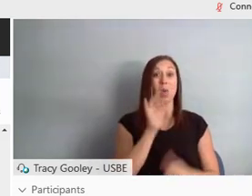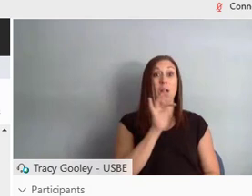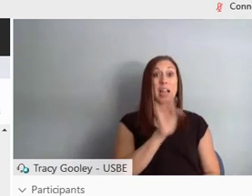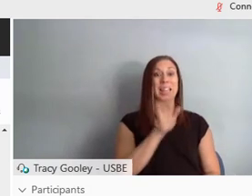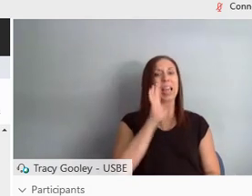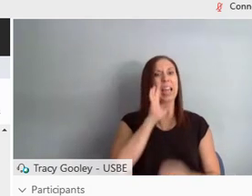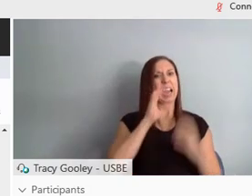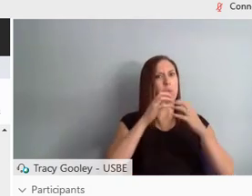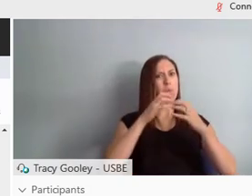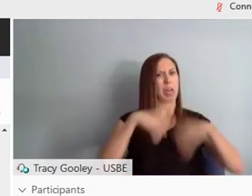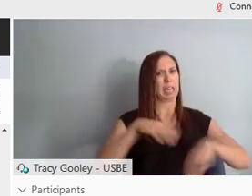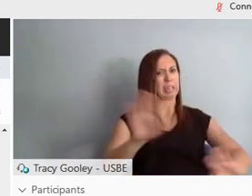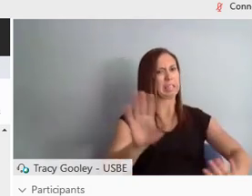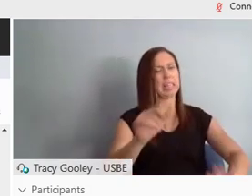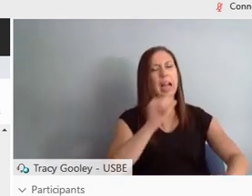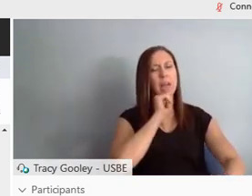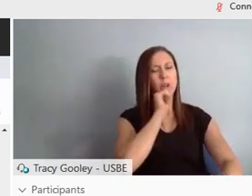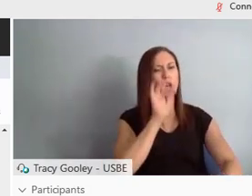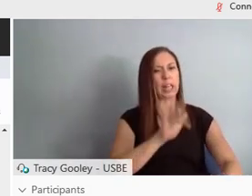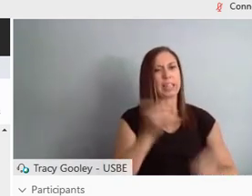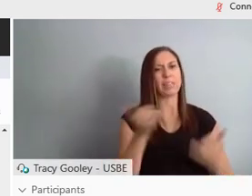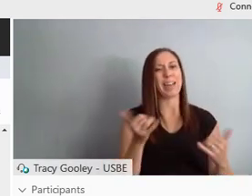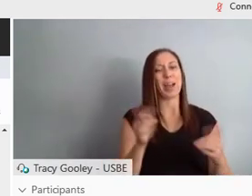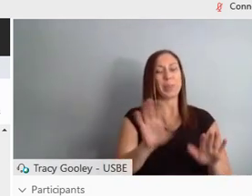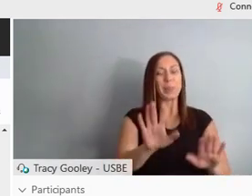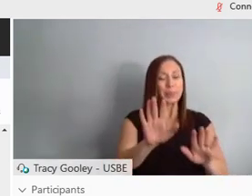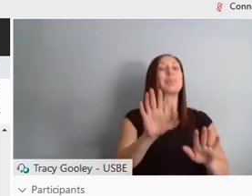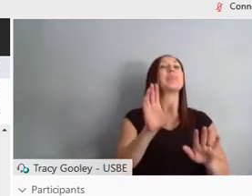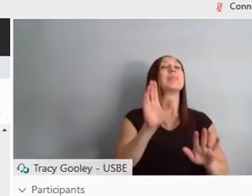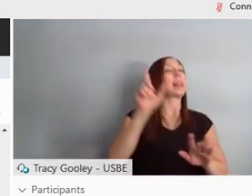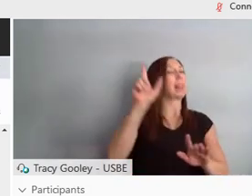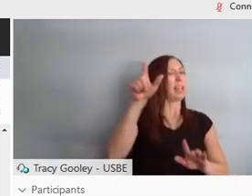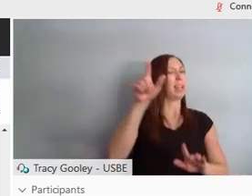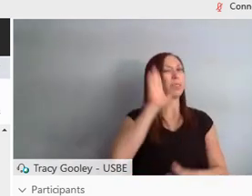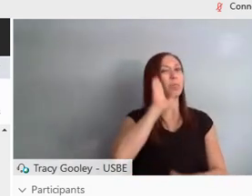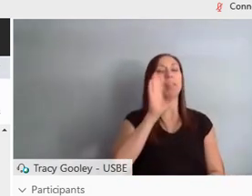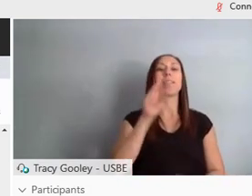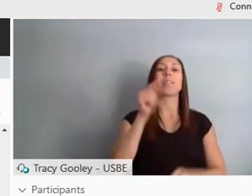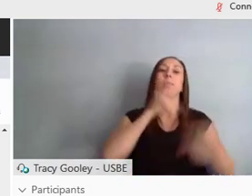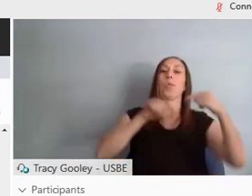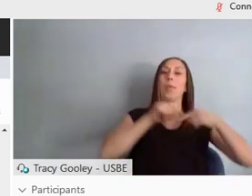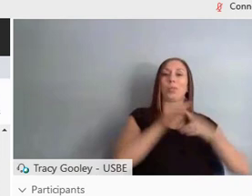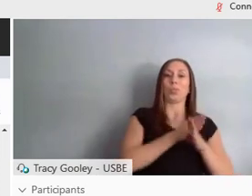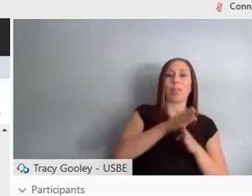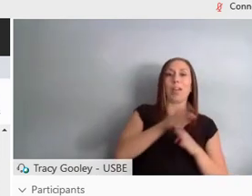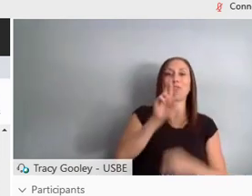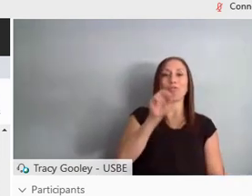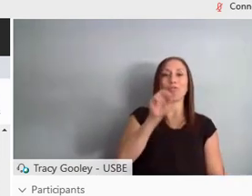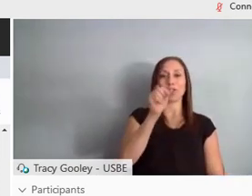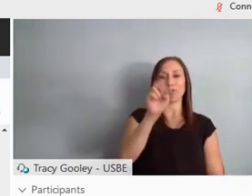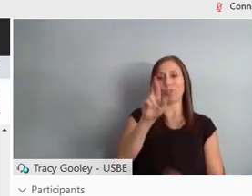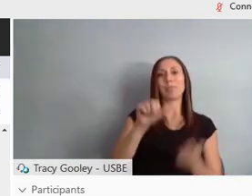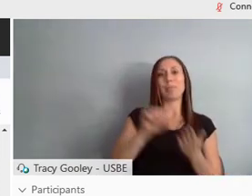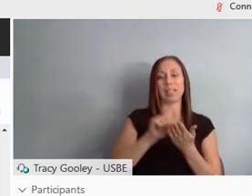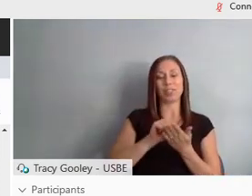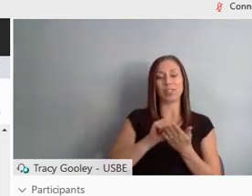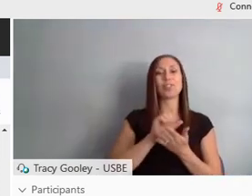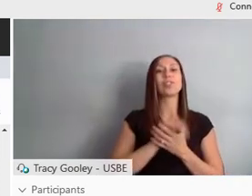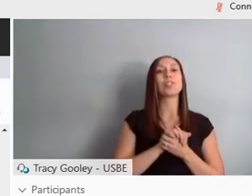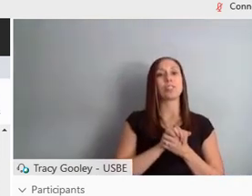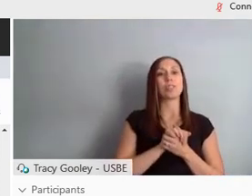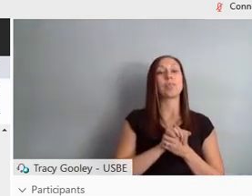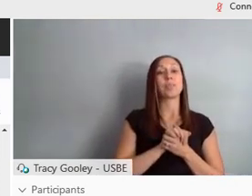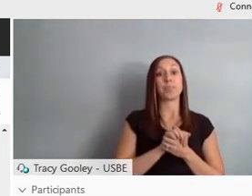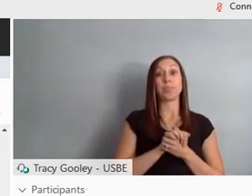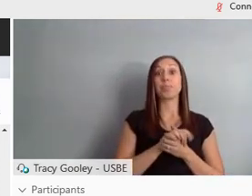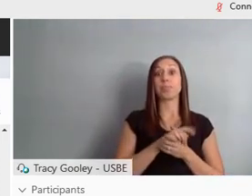button and I break things. So I'm not going to click submit. I'm just going to go back to the main roster page instead. And